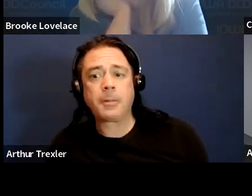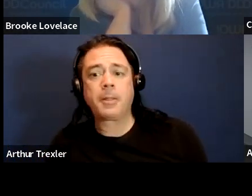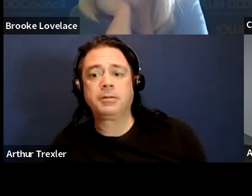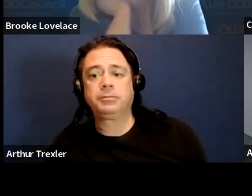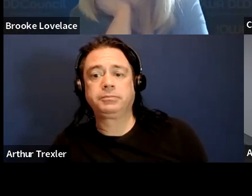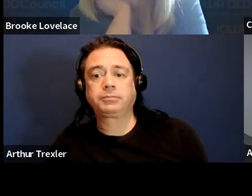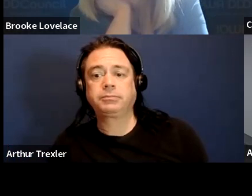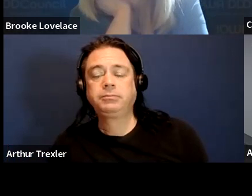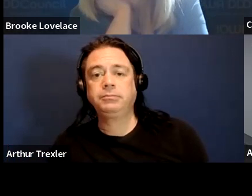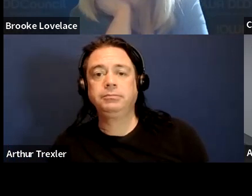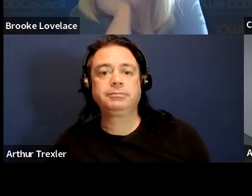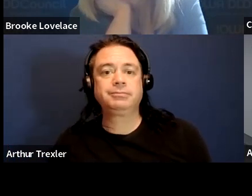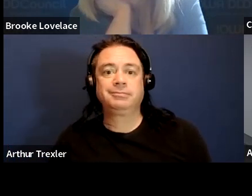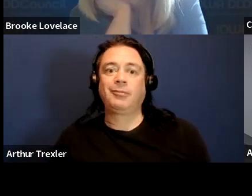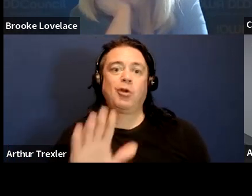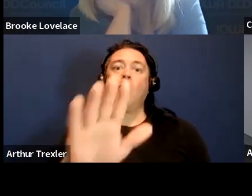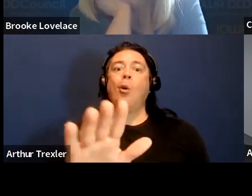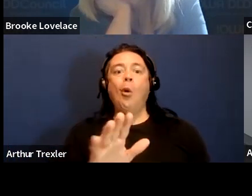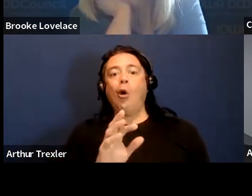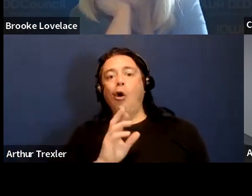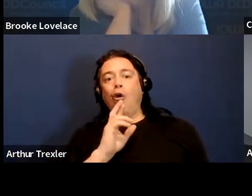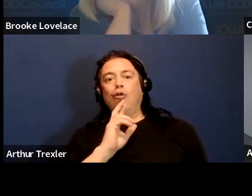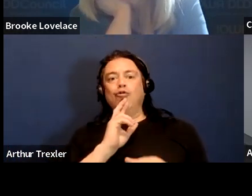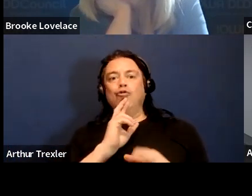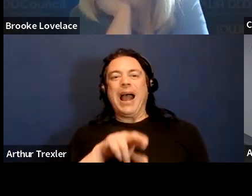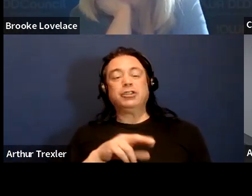just your gut reaction,